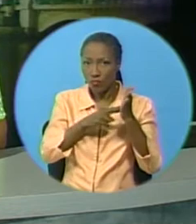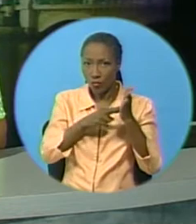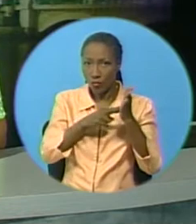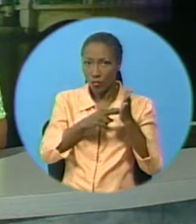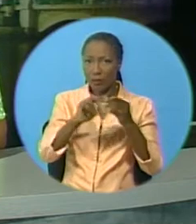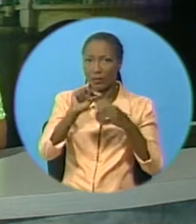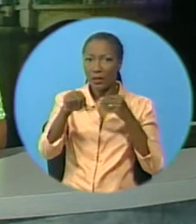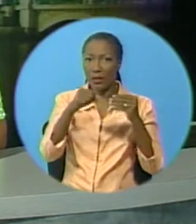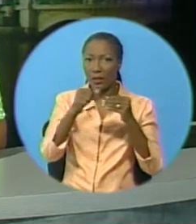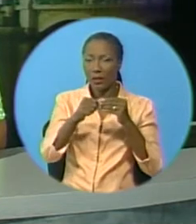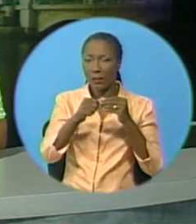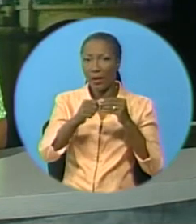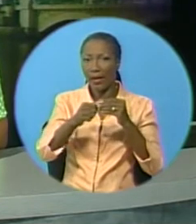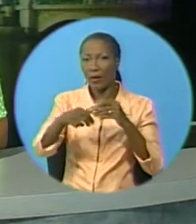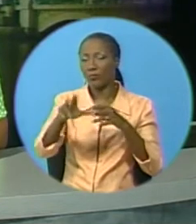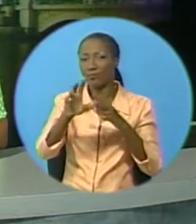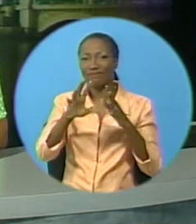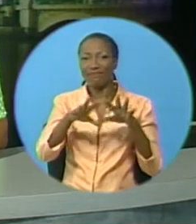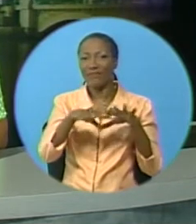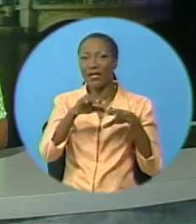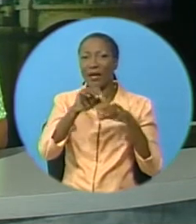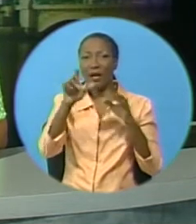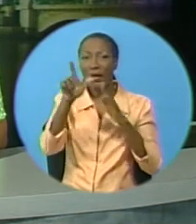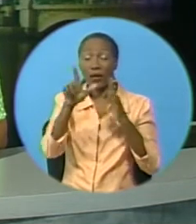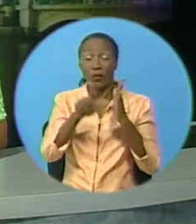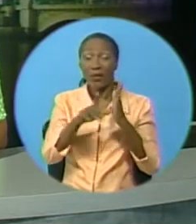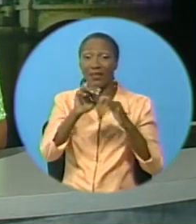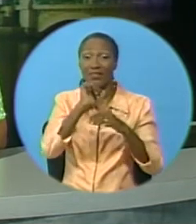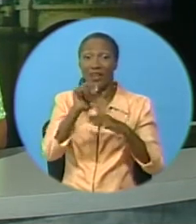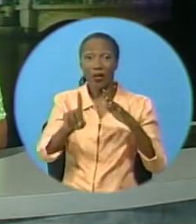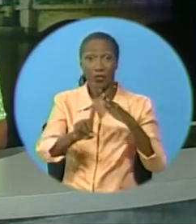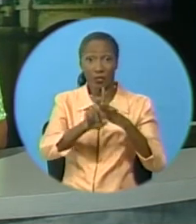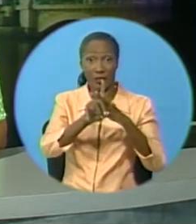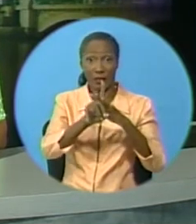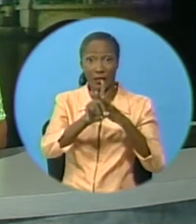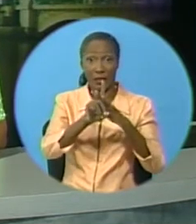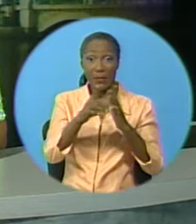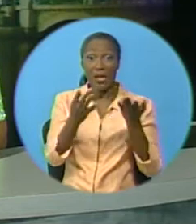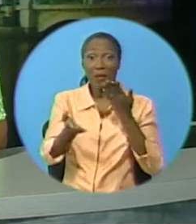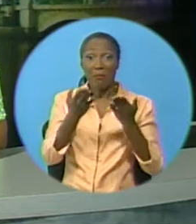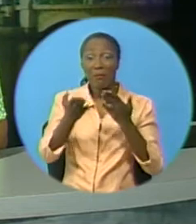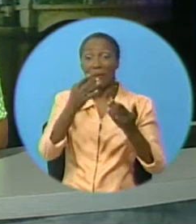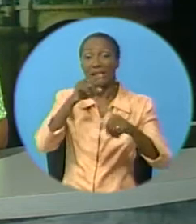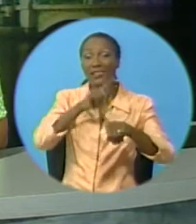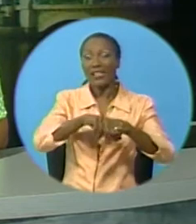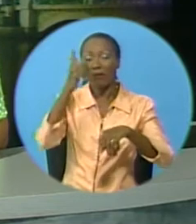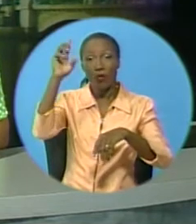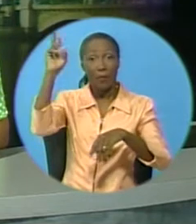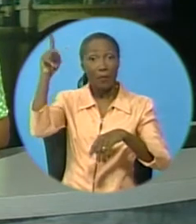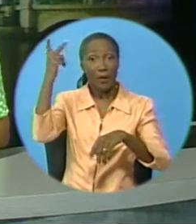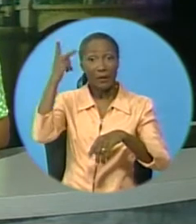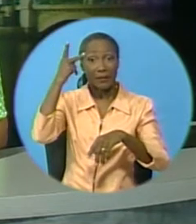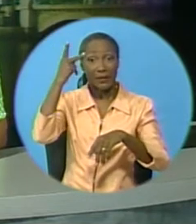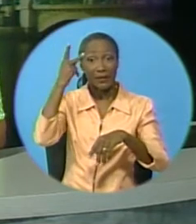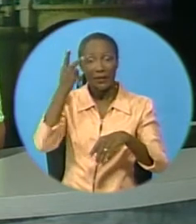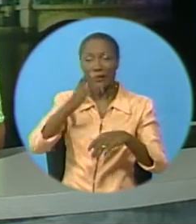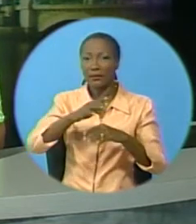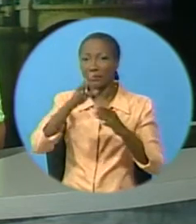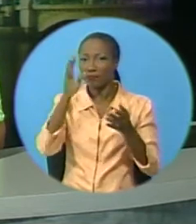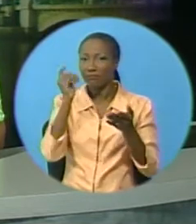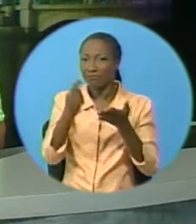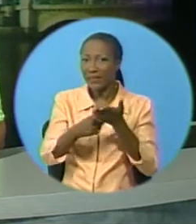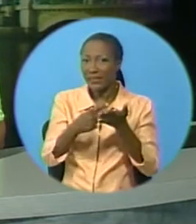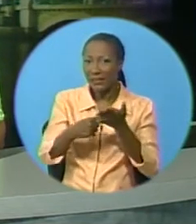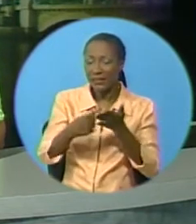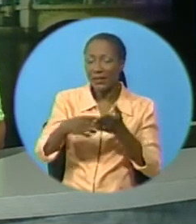the council is silent, but he suggested it may be time for Parliament to address this issue in the Act. He also indicated